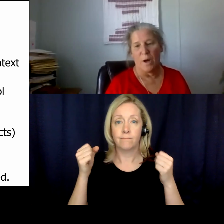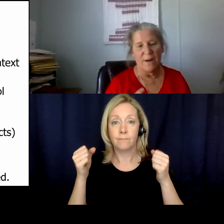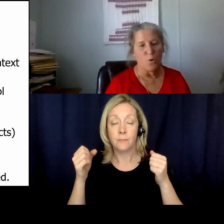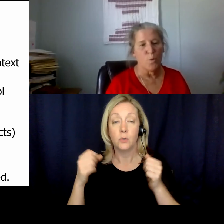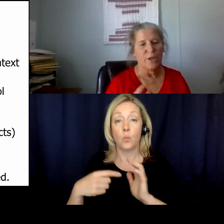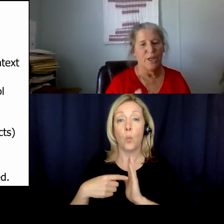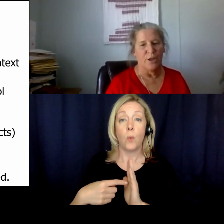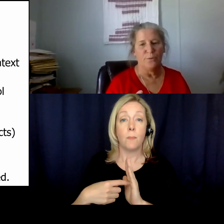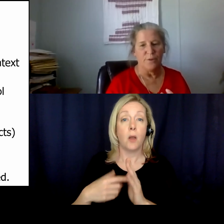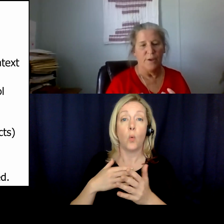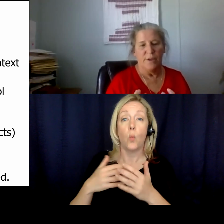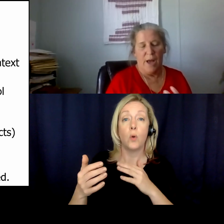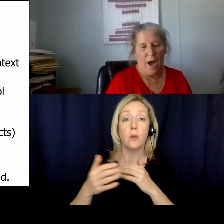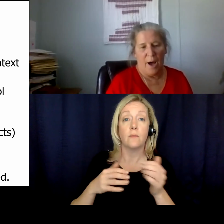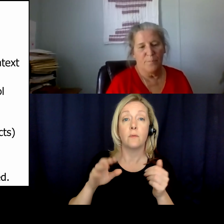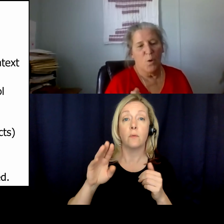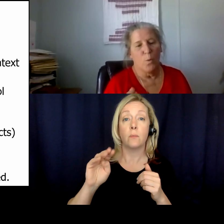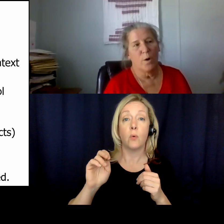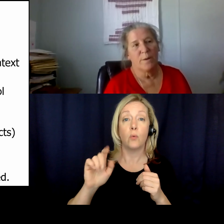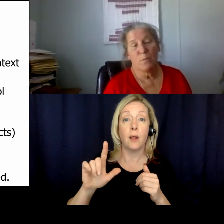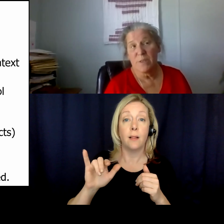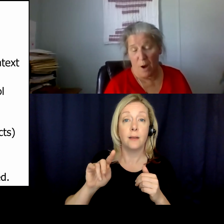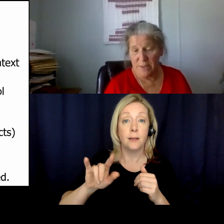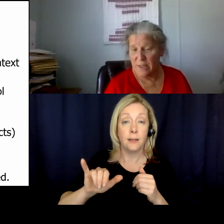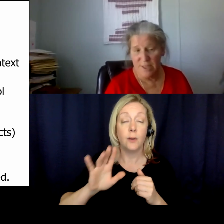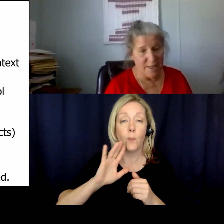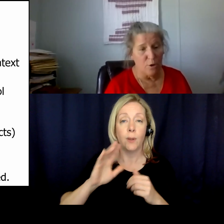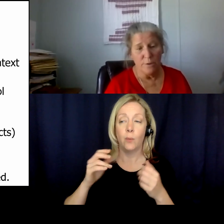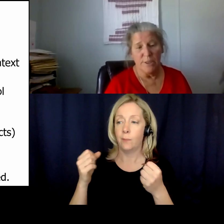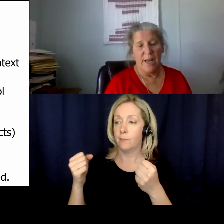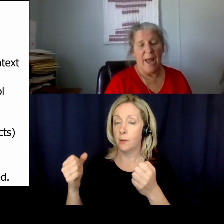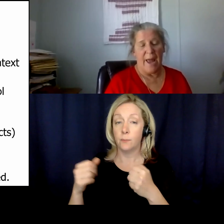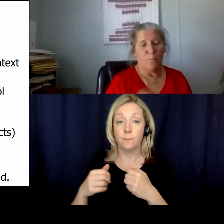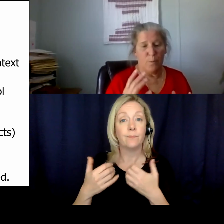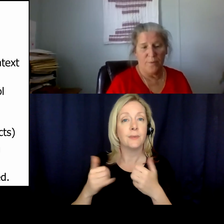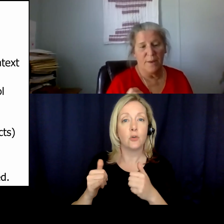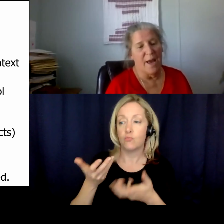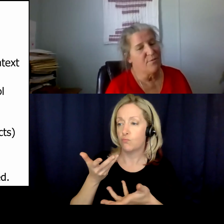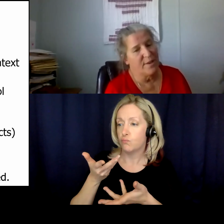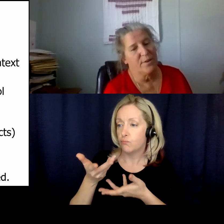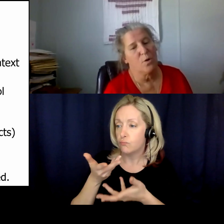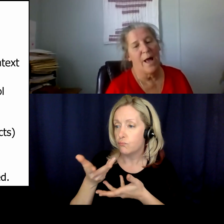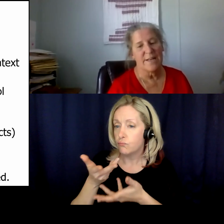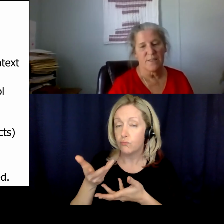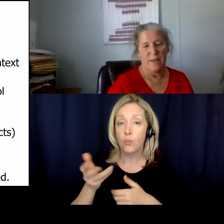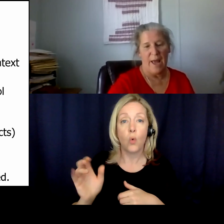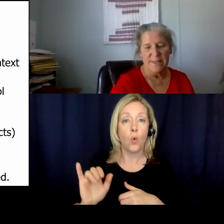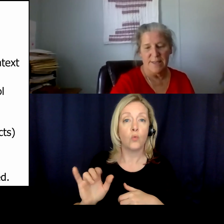or whatever we're going to use. We want to be responsive still, and we want them to have